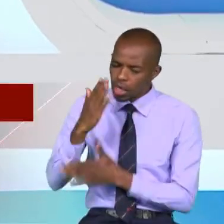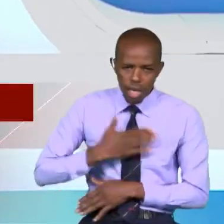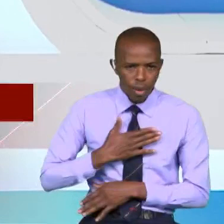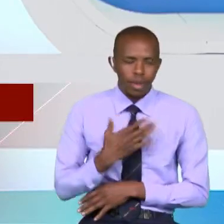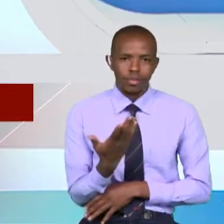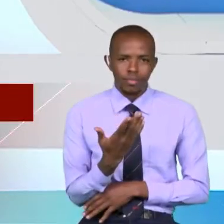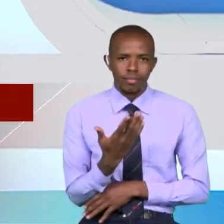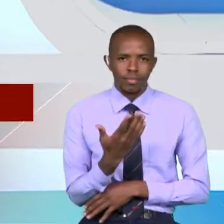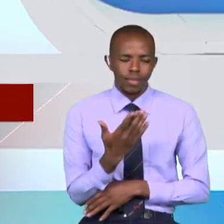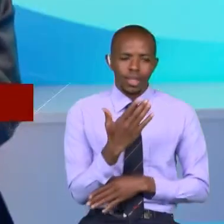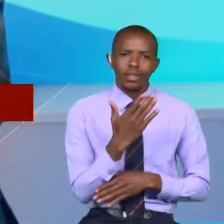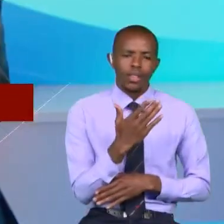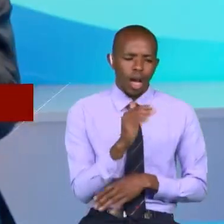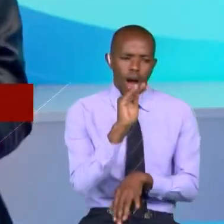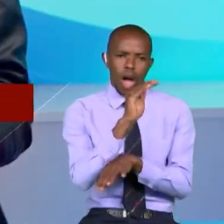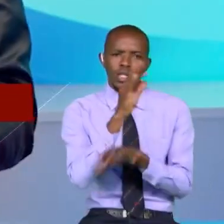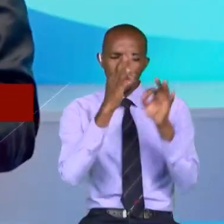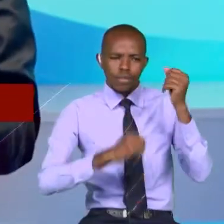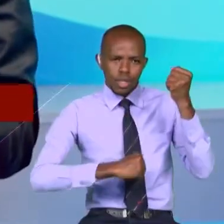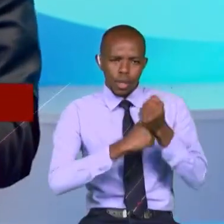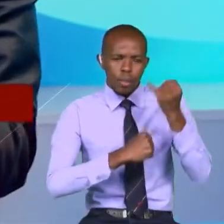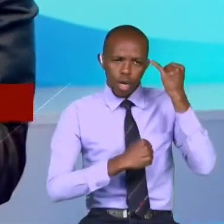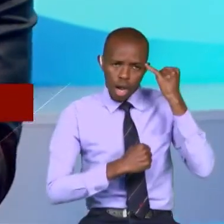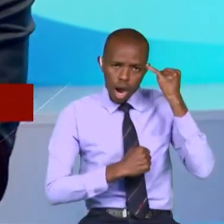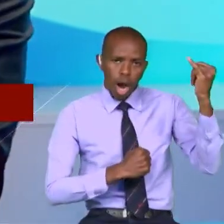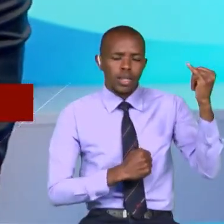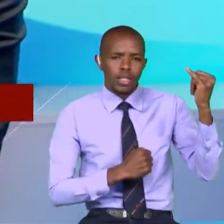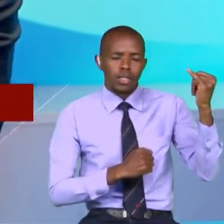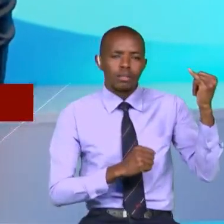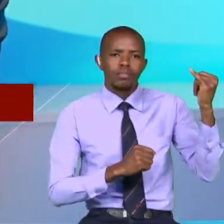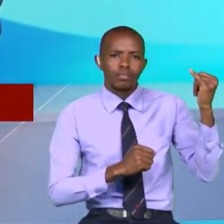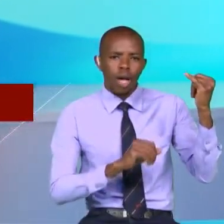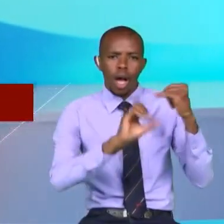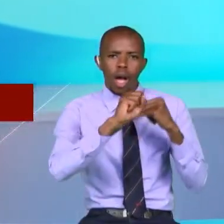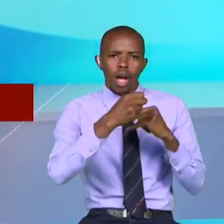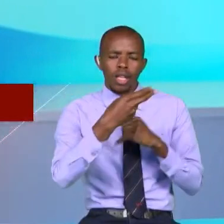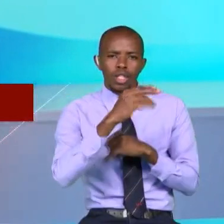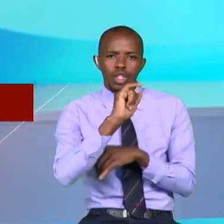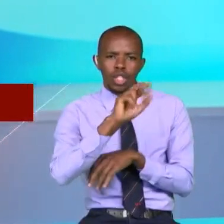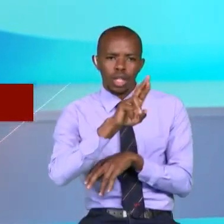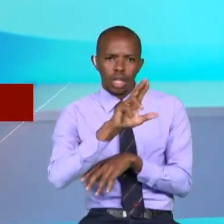I ask them whether they support the idea. This is from Shira Muigai.